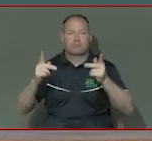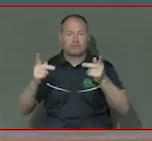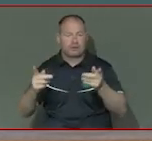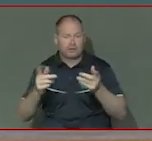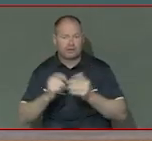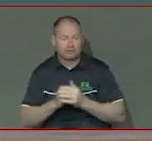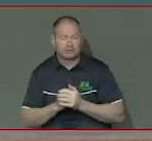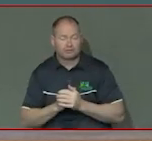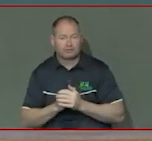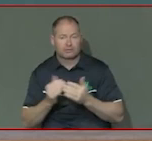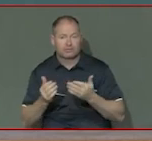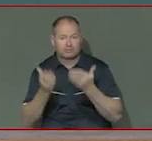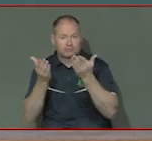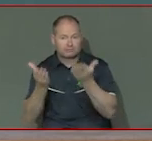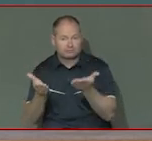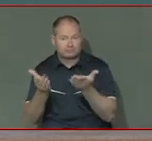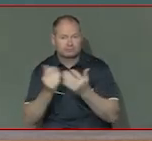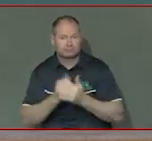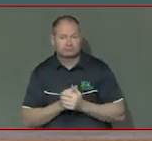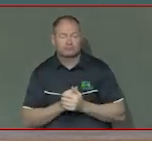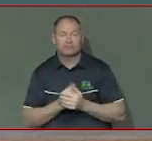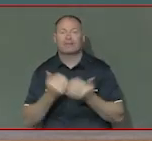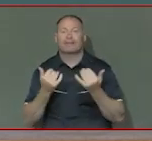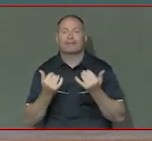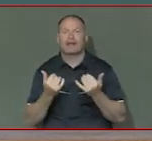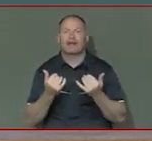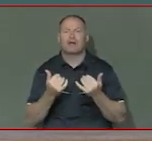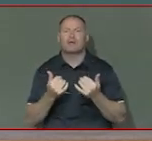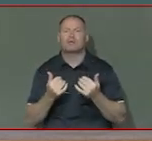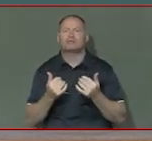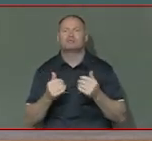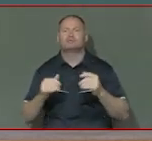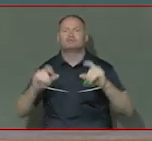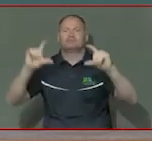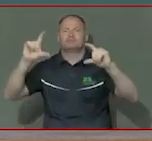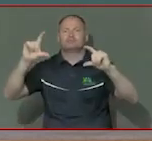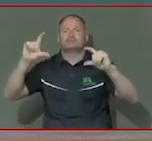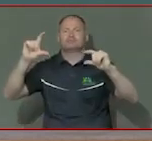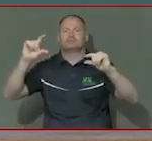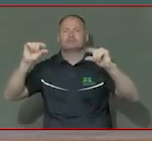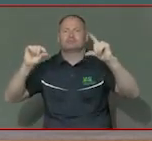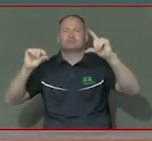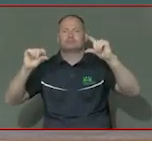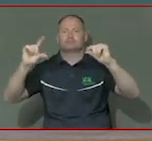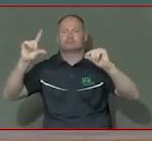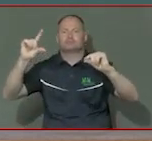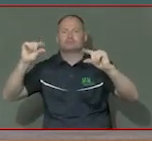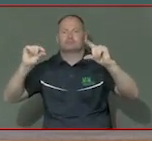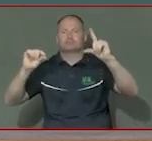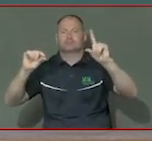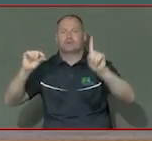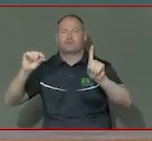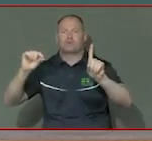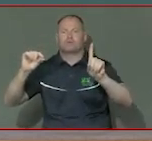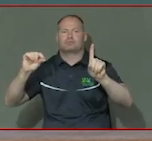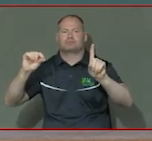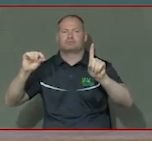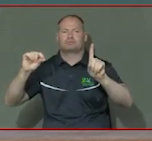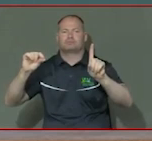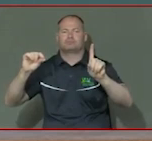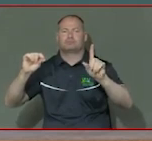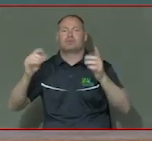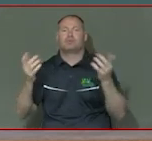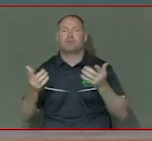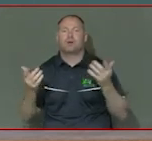that when you do a ratio, it is always something to 1. The 1 is always on the right hand